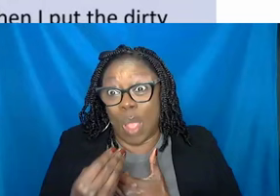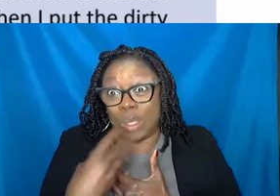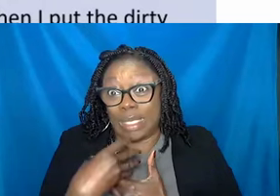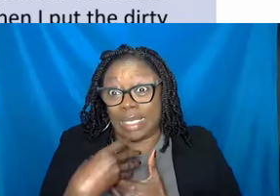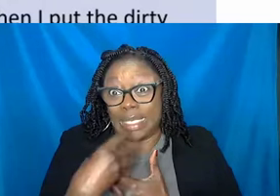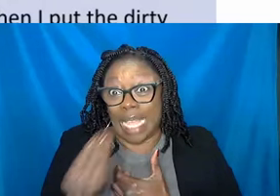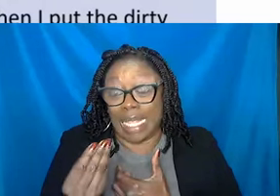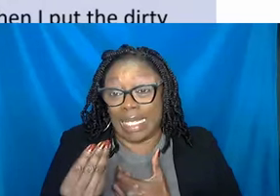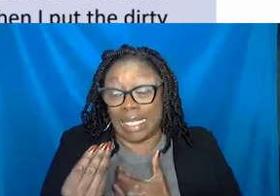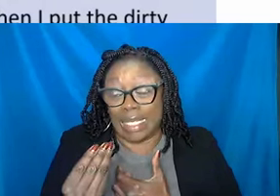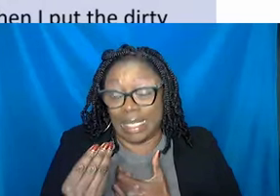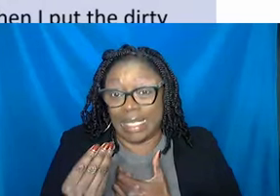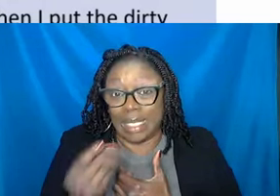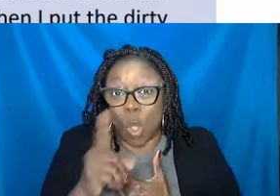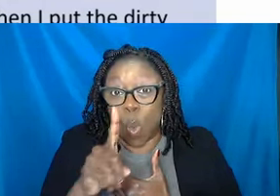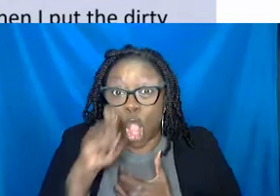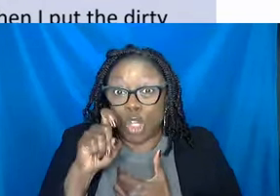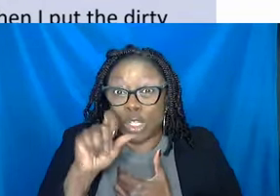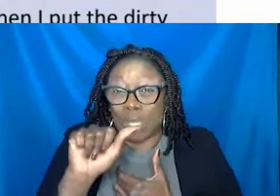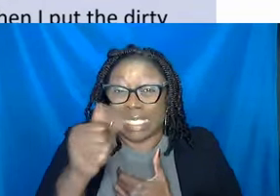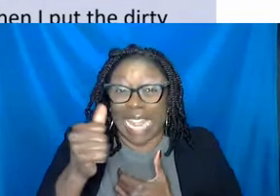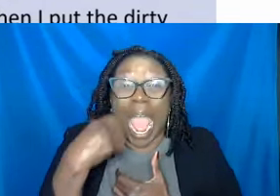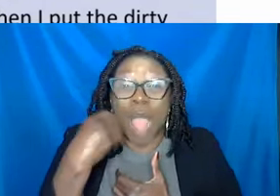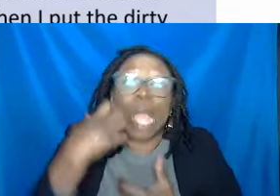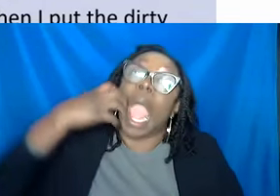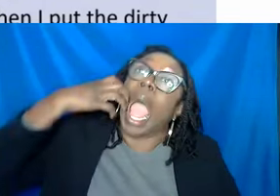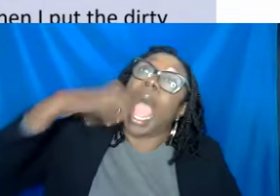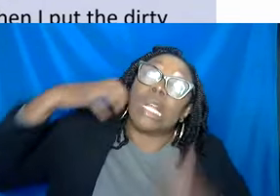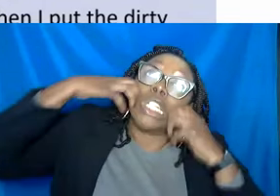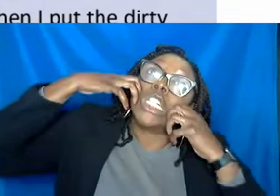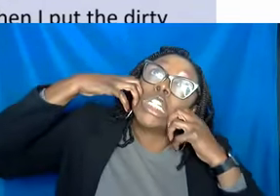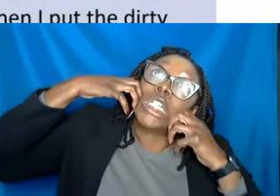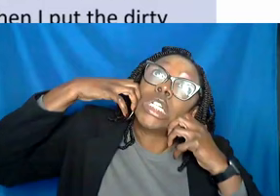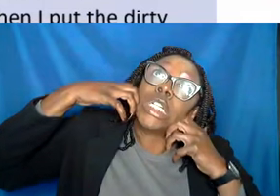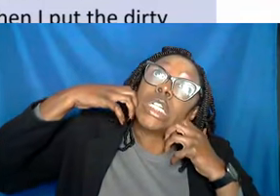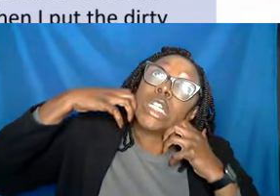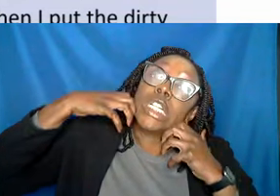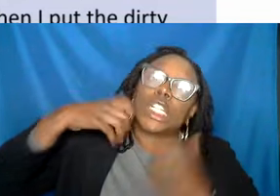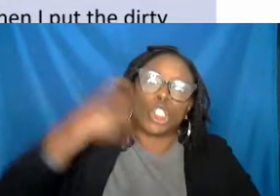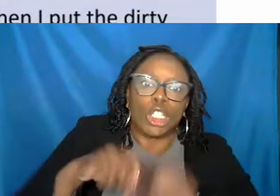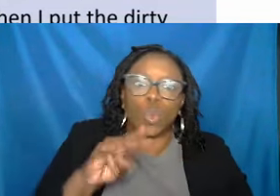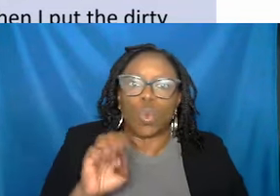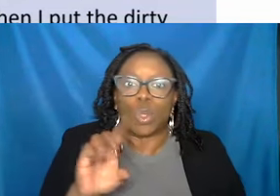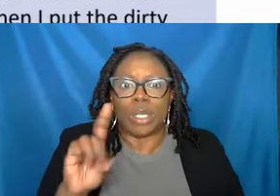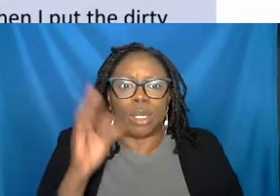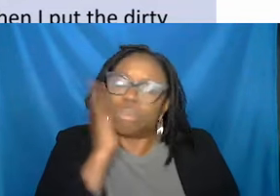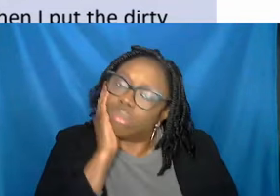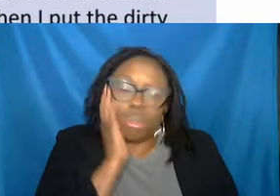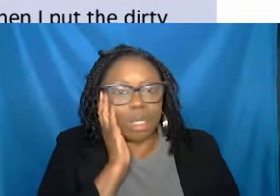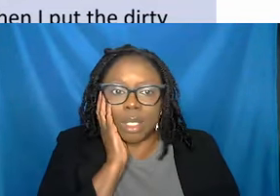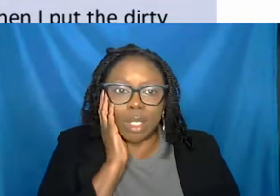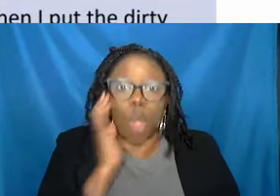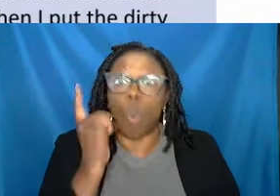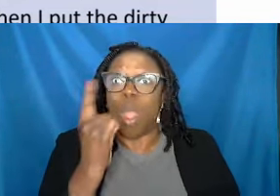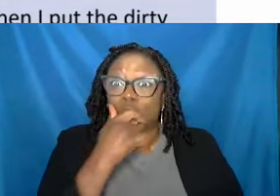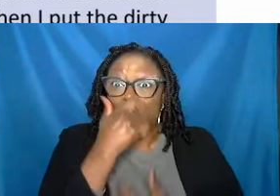wound care, right? In 100, 110 degrees heat in the summer. This one was interesting because the patient